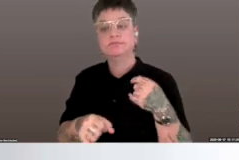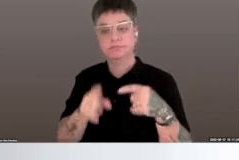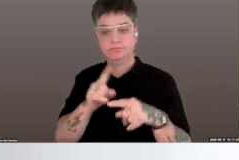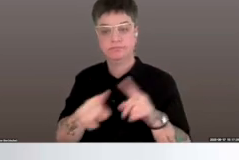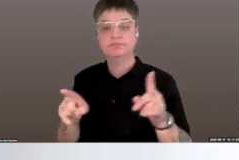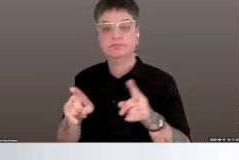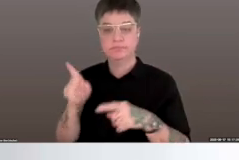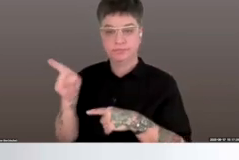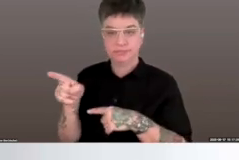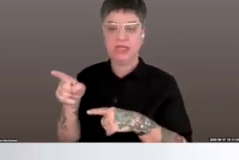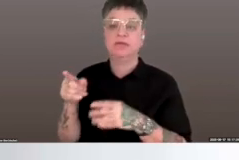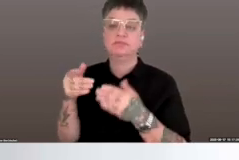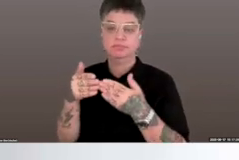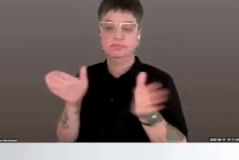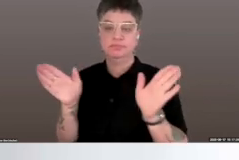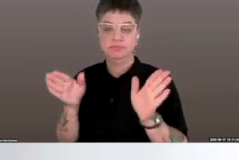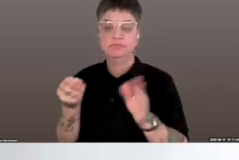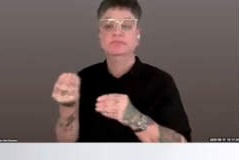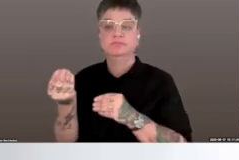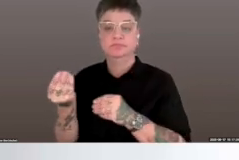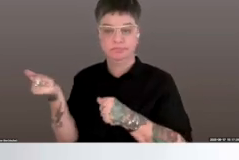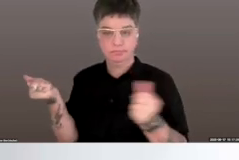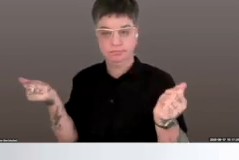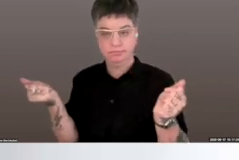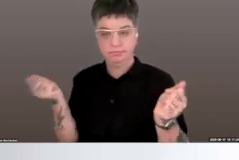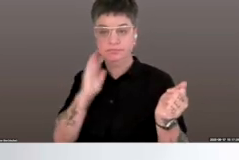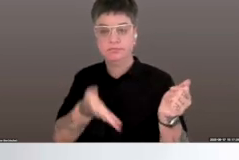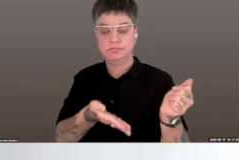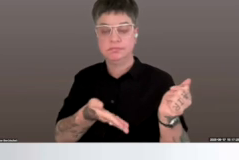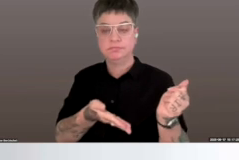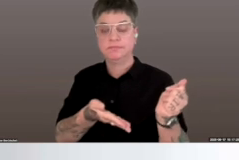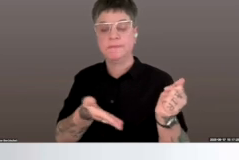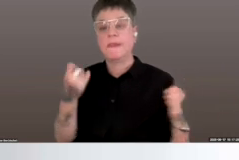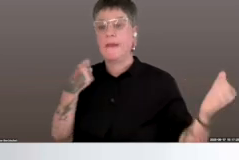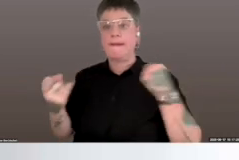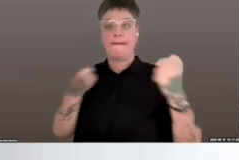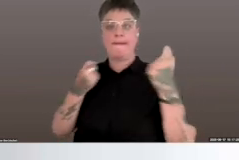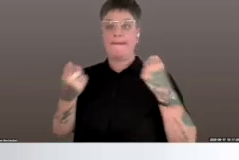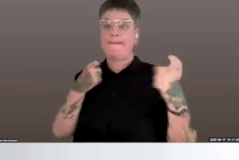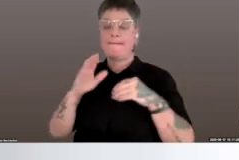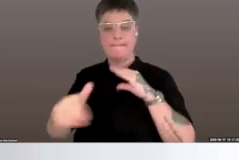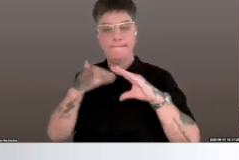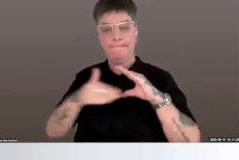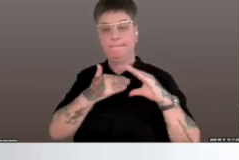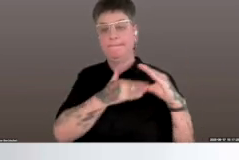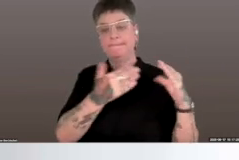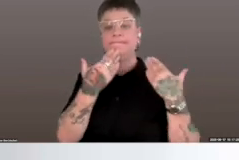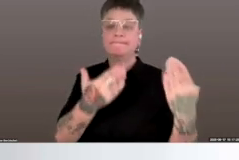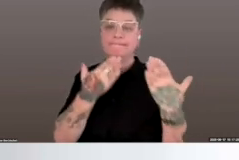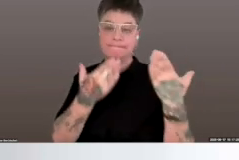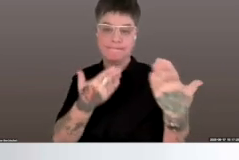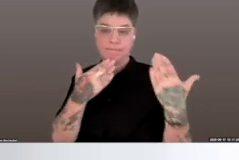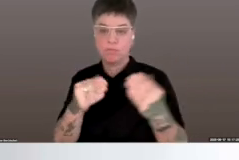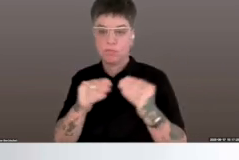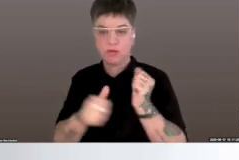away. So, but we can discuss this. And we do have some questions that have come in on the email, so thank you so much. And if there are any